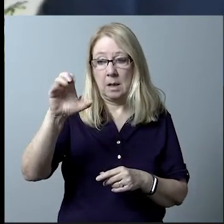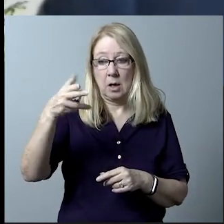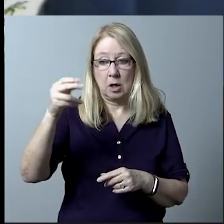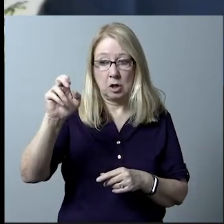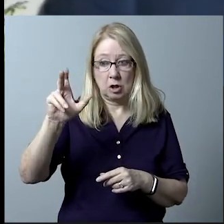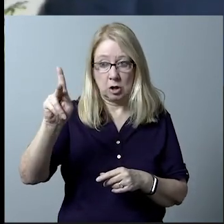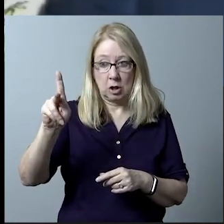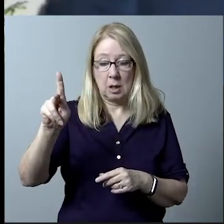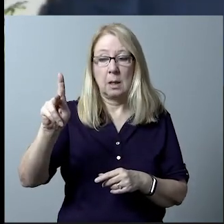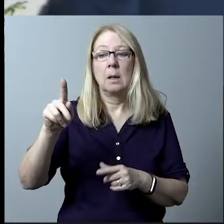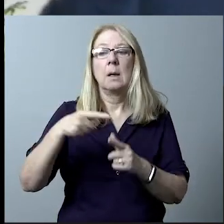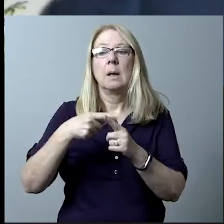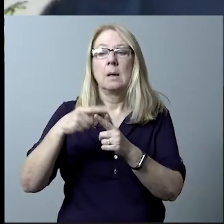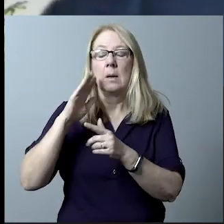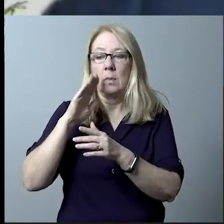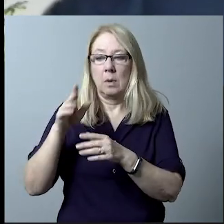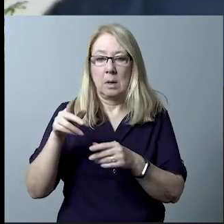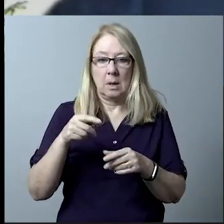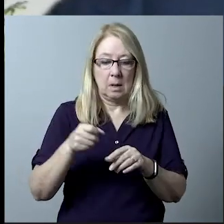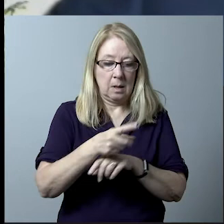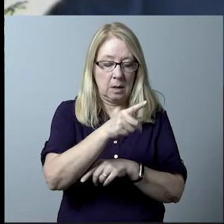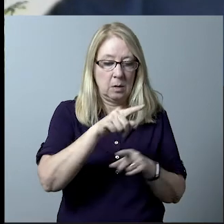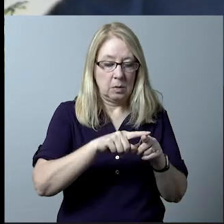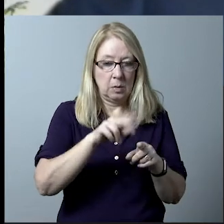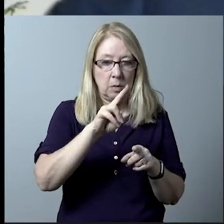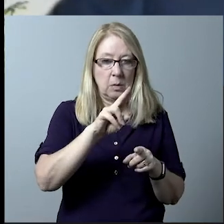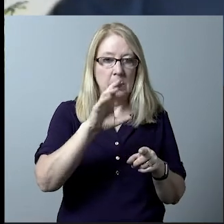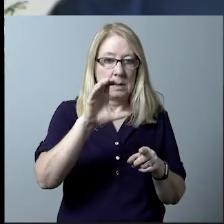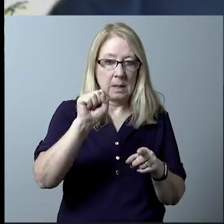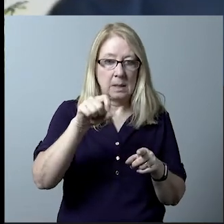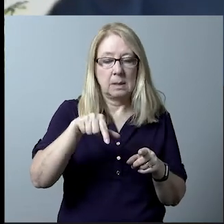uccs.me/healthcheck. And that will redirect you to